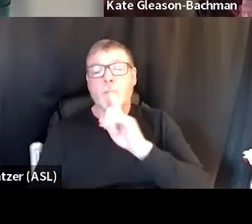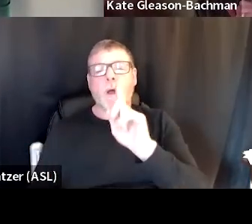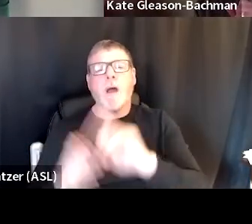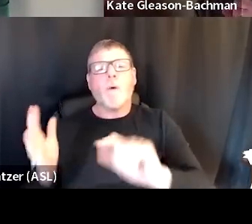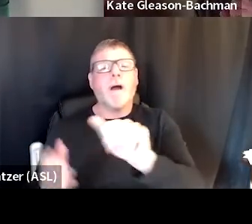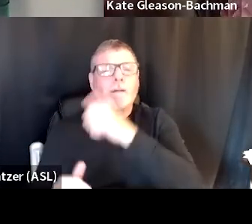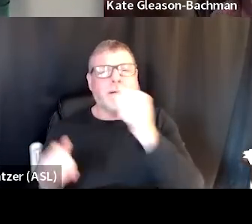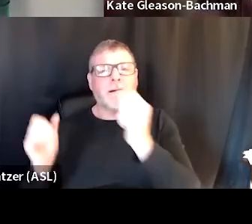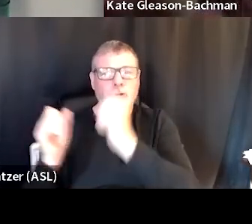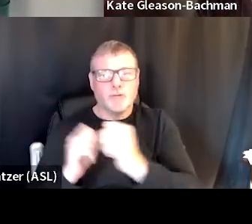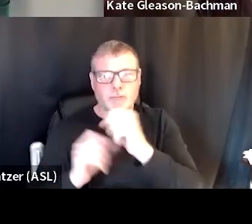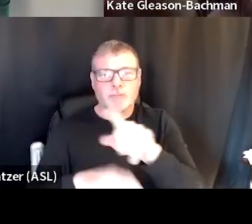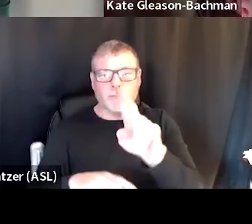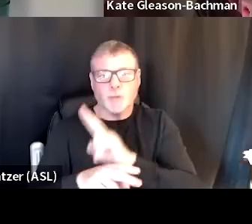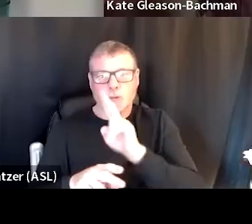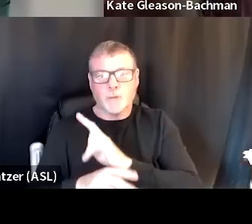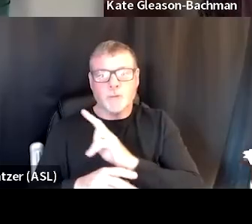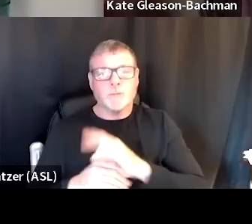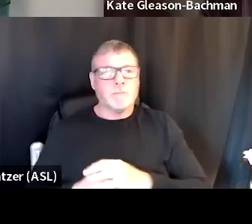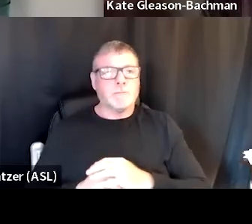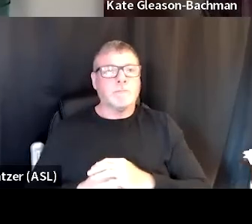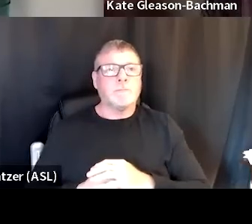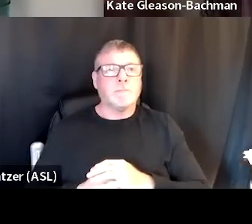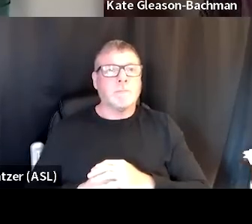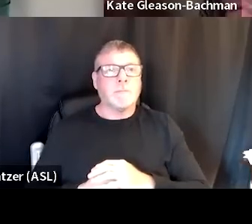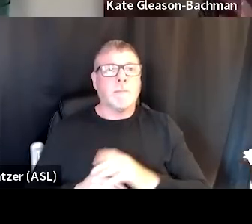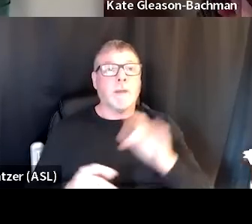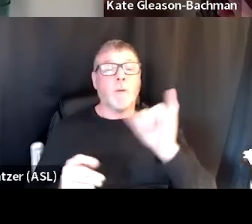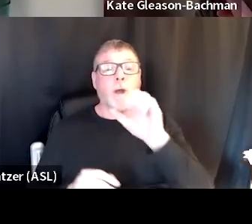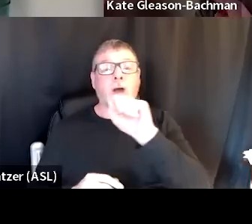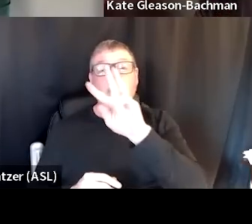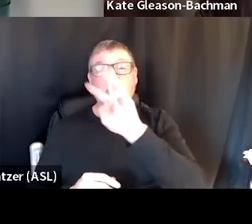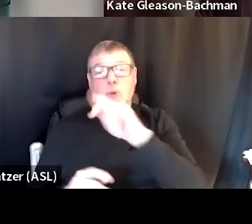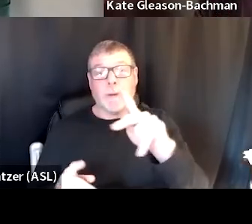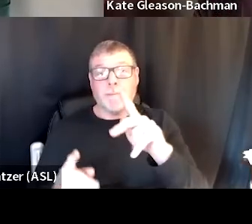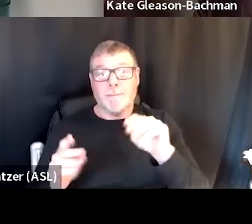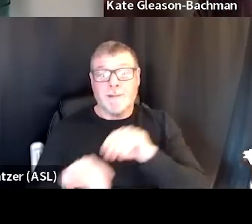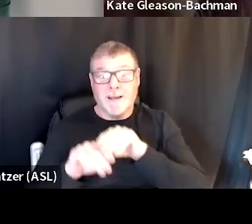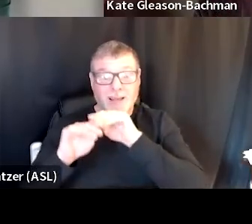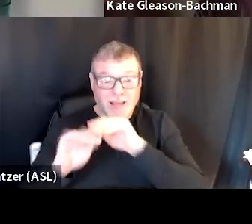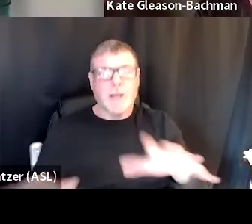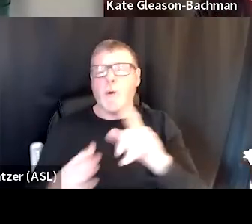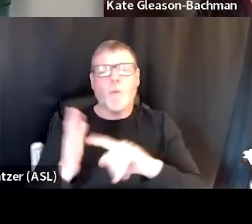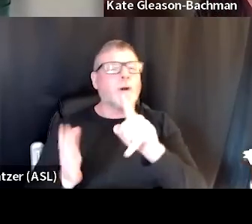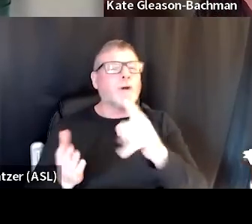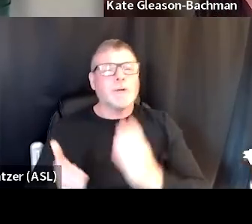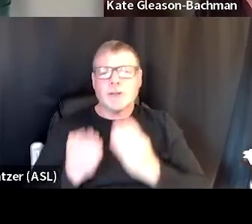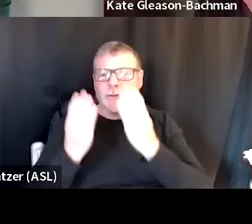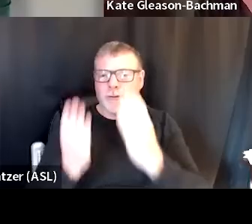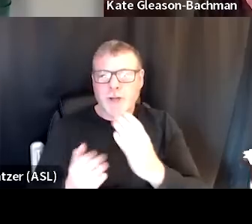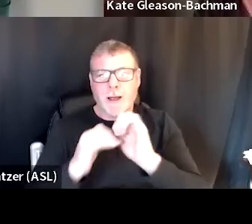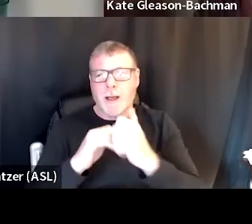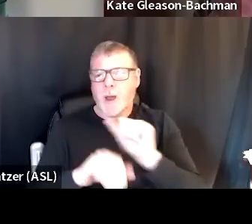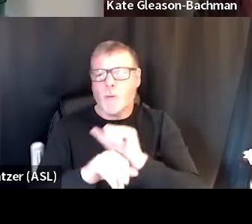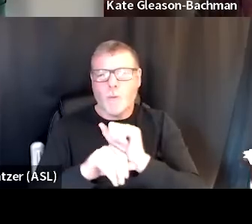using in terms of sweeps? So for people in cities where sweeps are happening, you know, what do you suggest, or how are you working